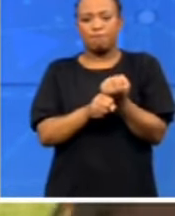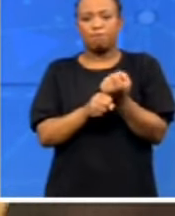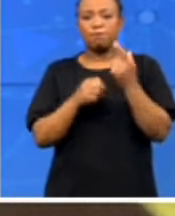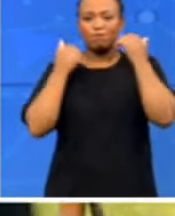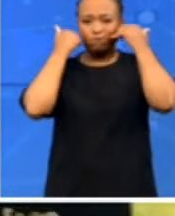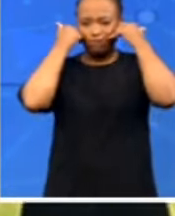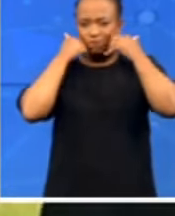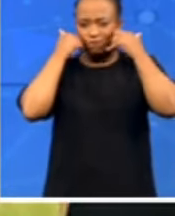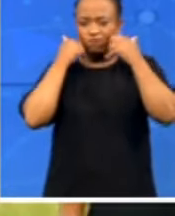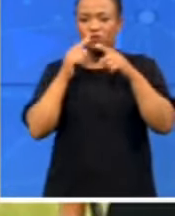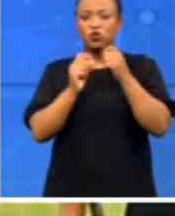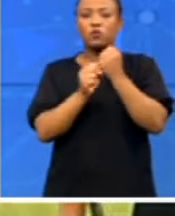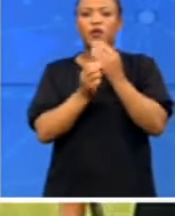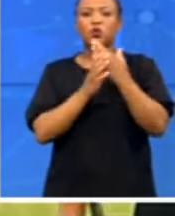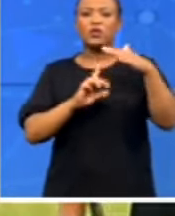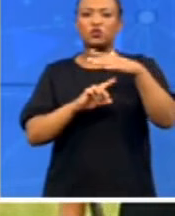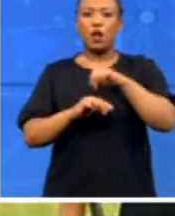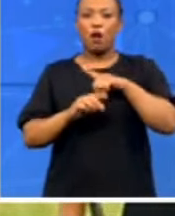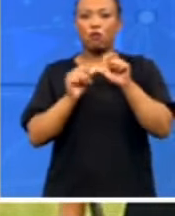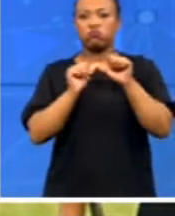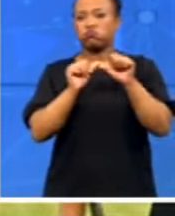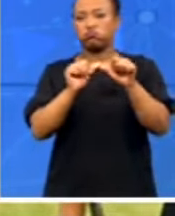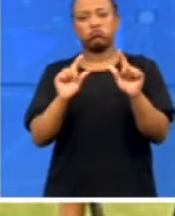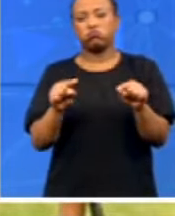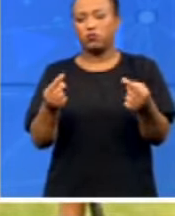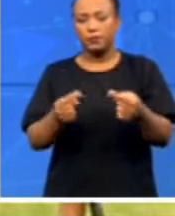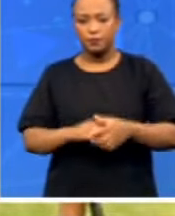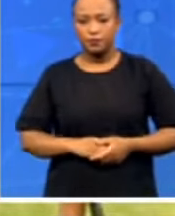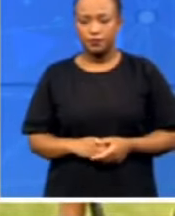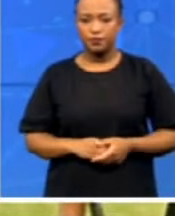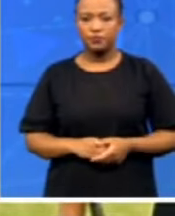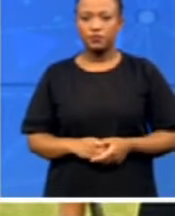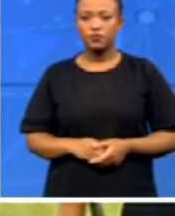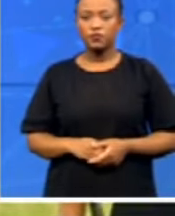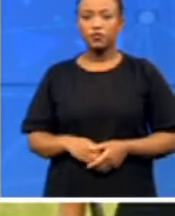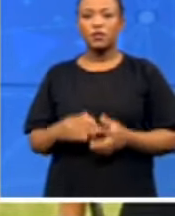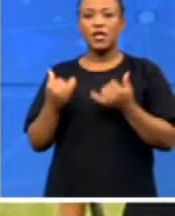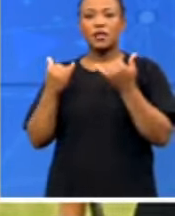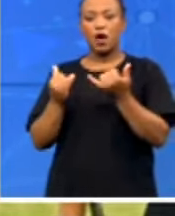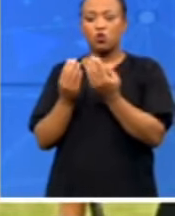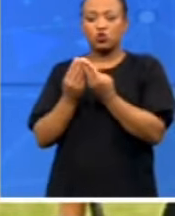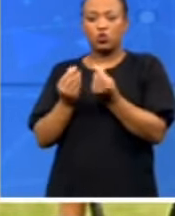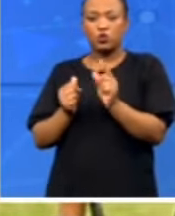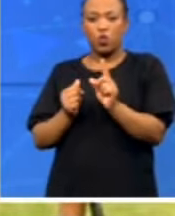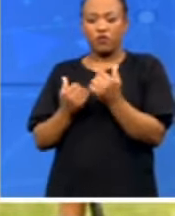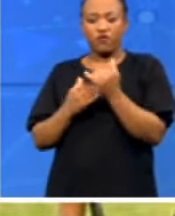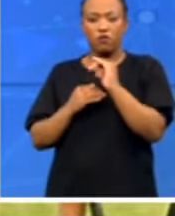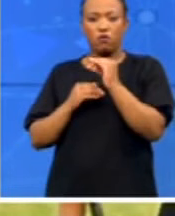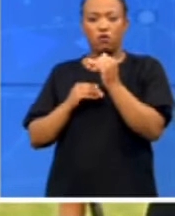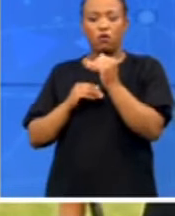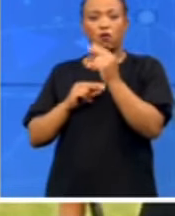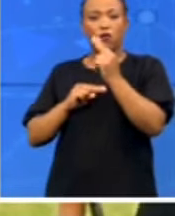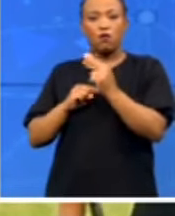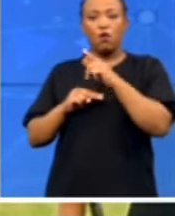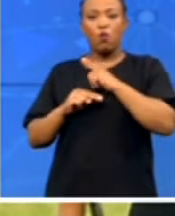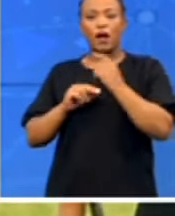long. Let's talk about the short-term solution, because I can see that traffic is being diverted, but there is an